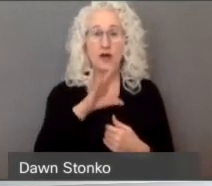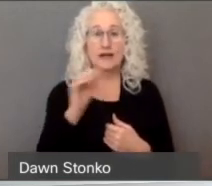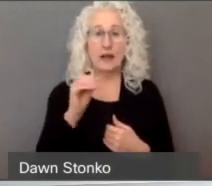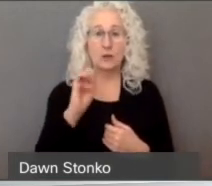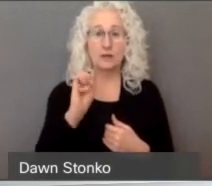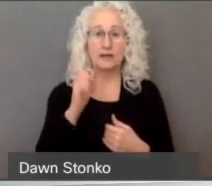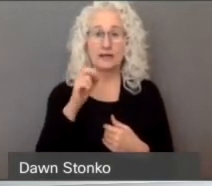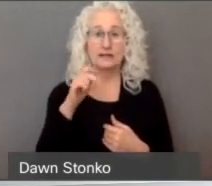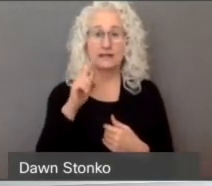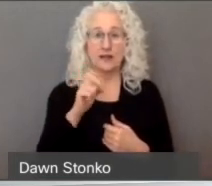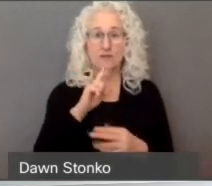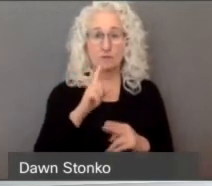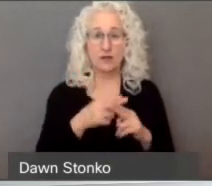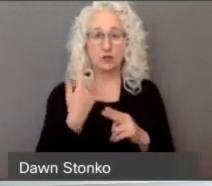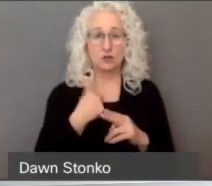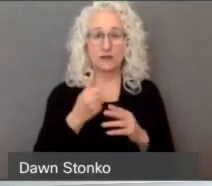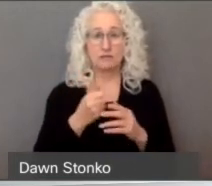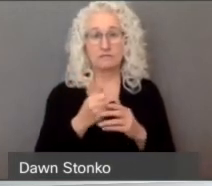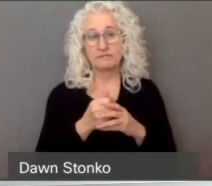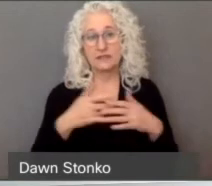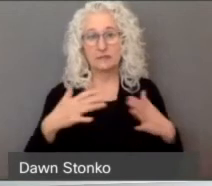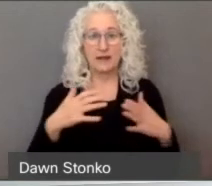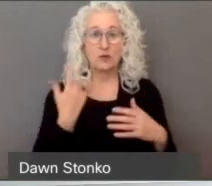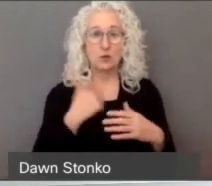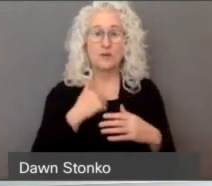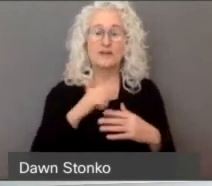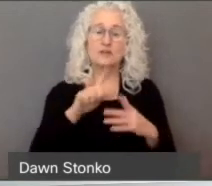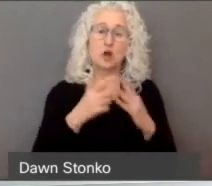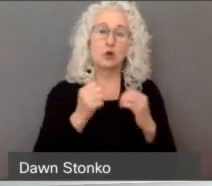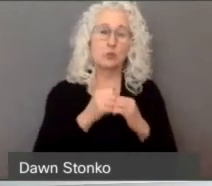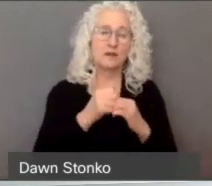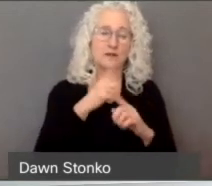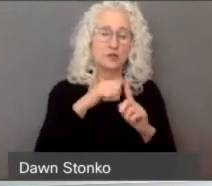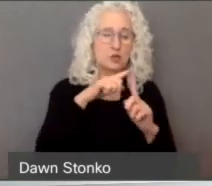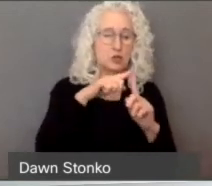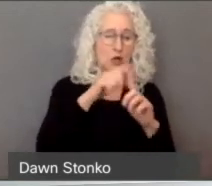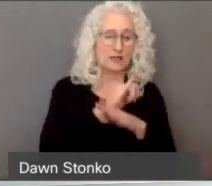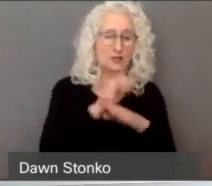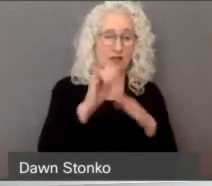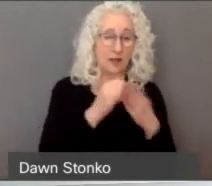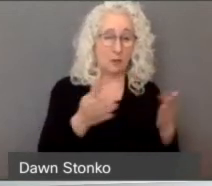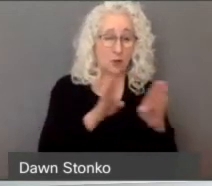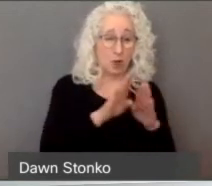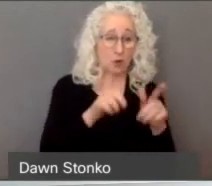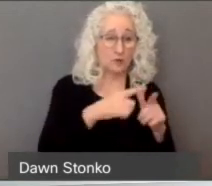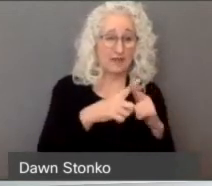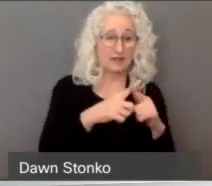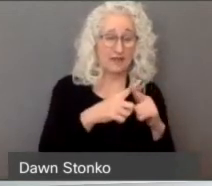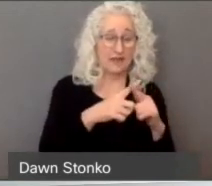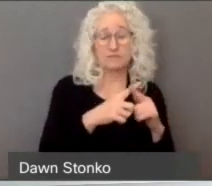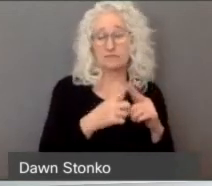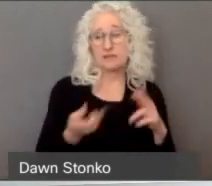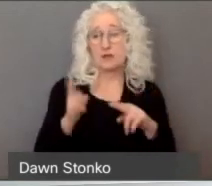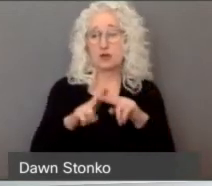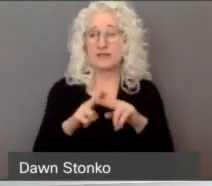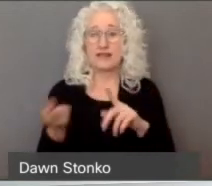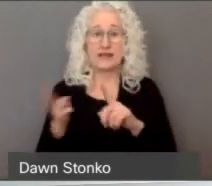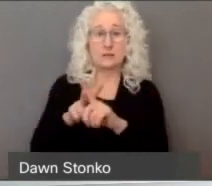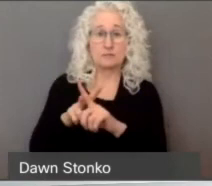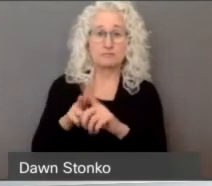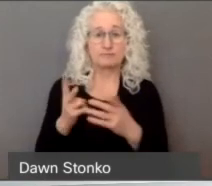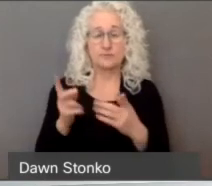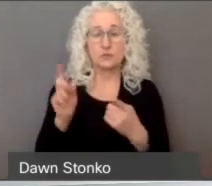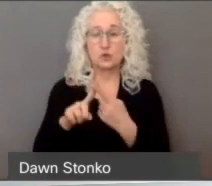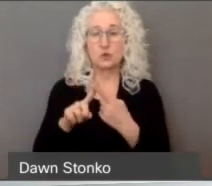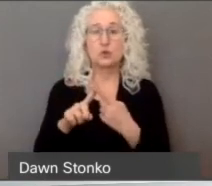mentioned before that we started with targeted industries that were closed and that we expanded to other industries. So I don't know if the county executive or, you